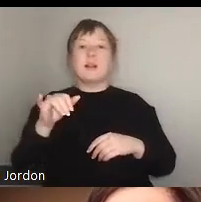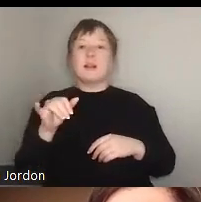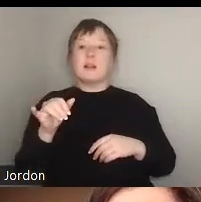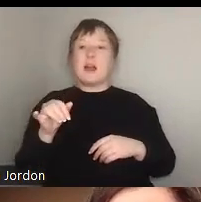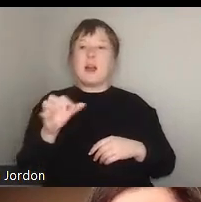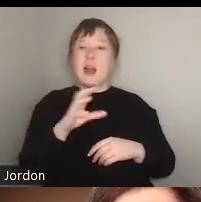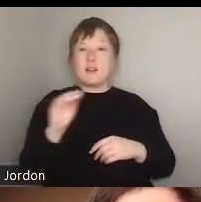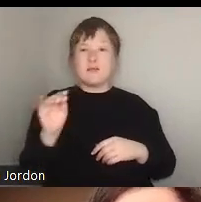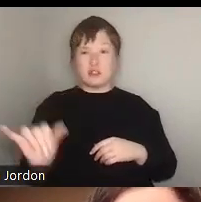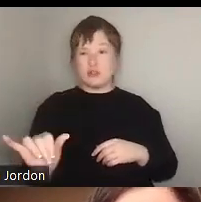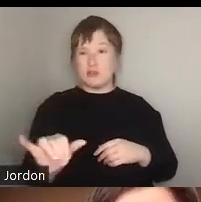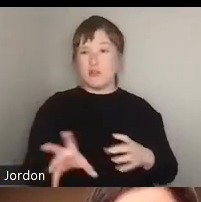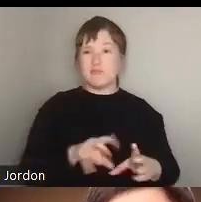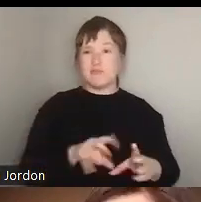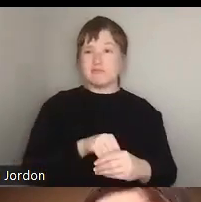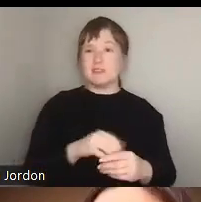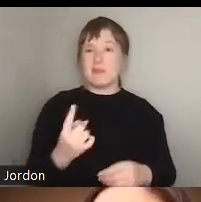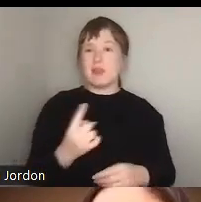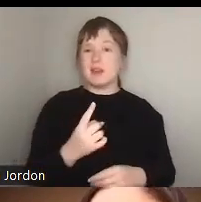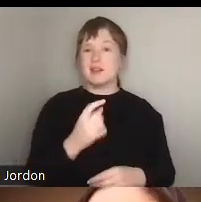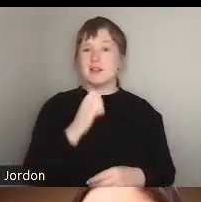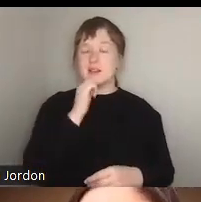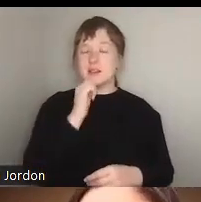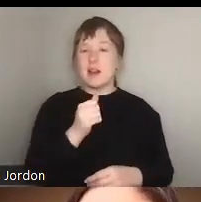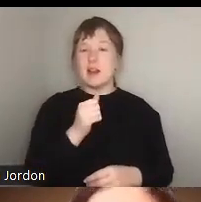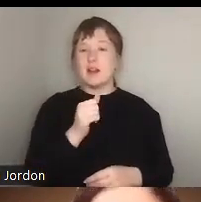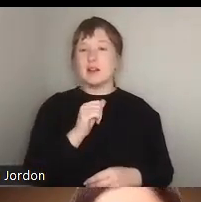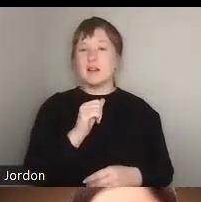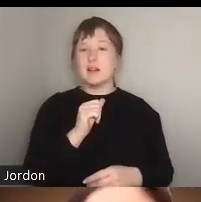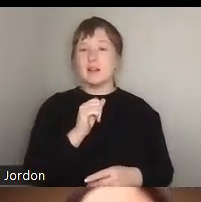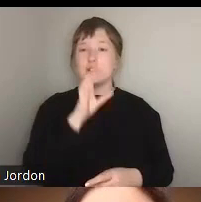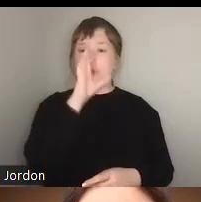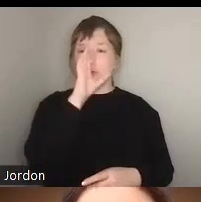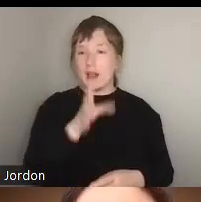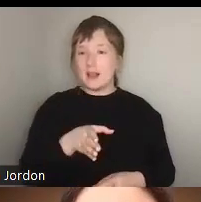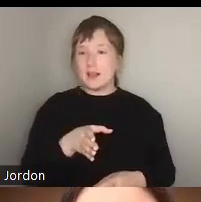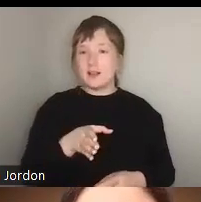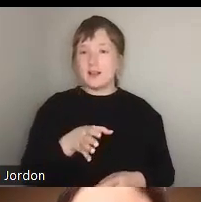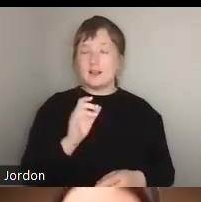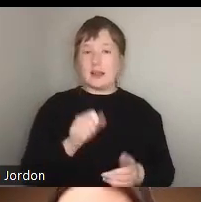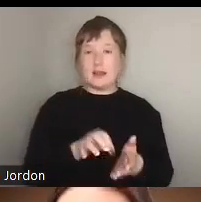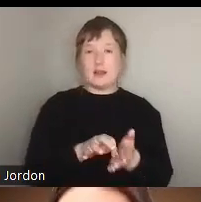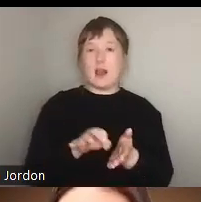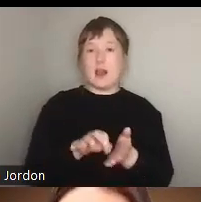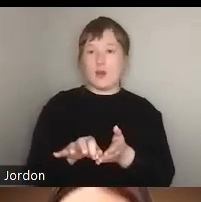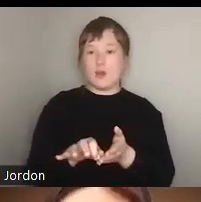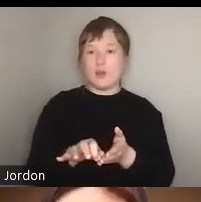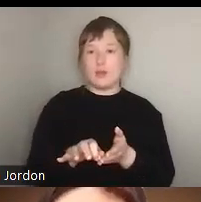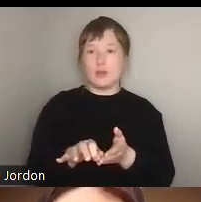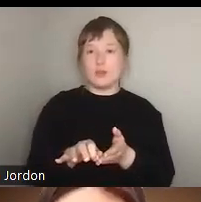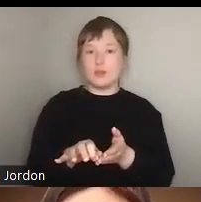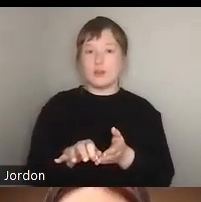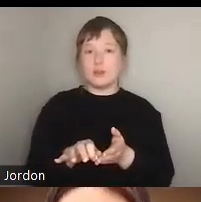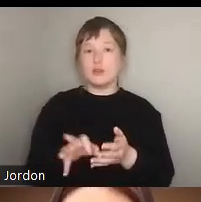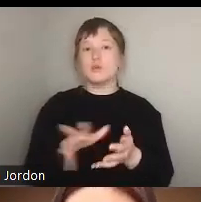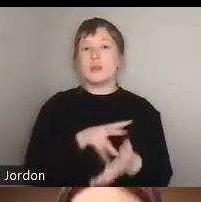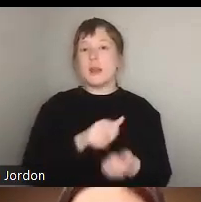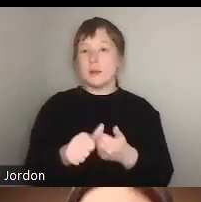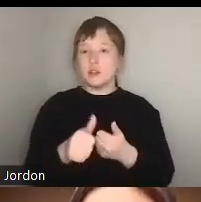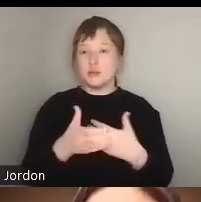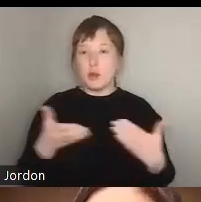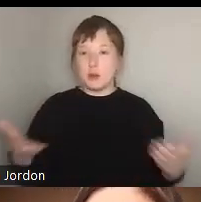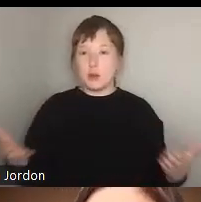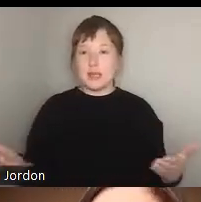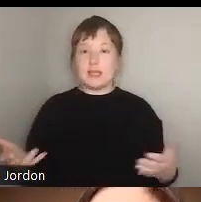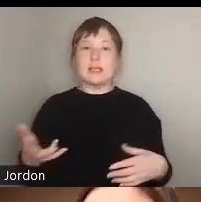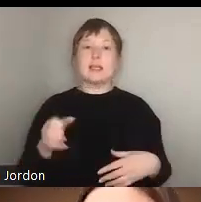not actually, hitting you directly still can count as physical abuse. That can include damaging property. So it can be punching